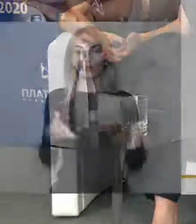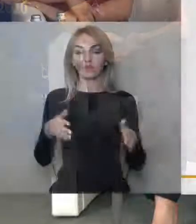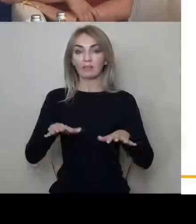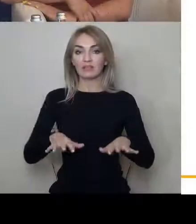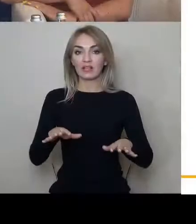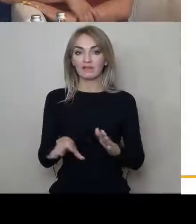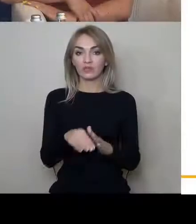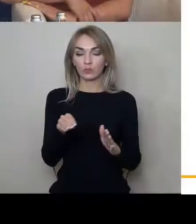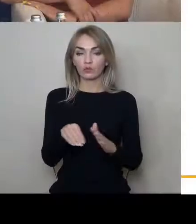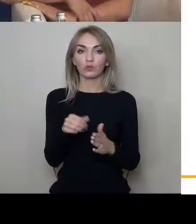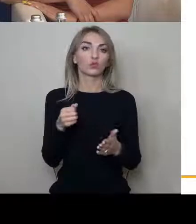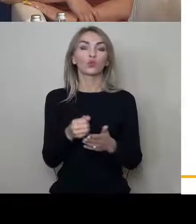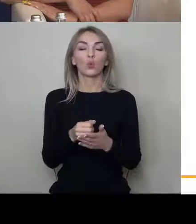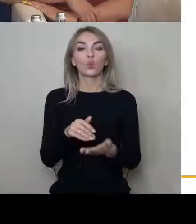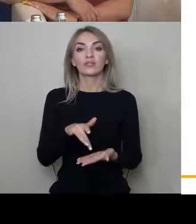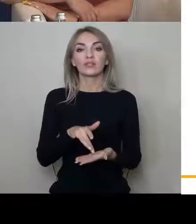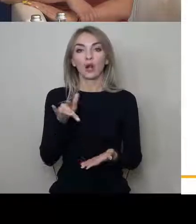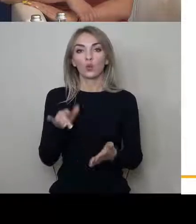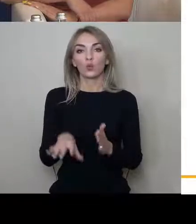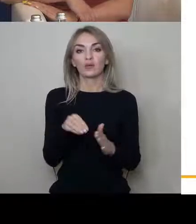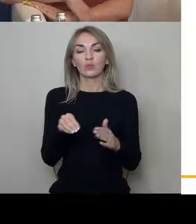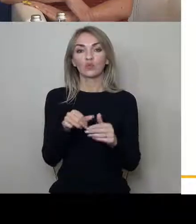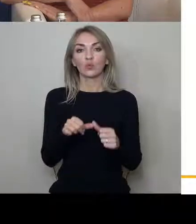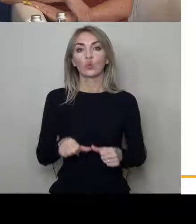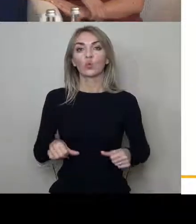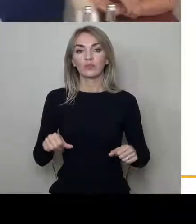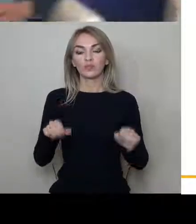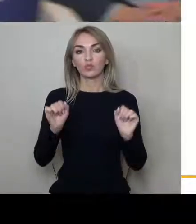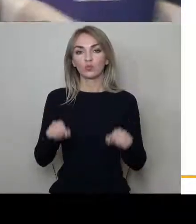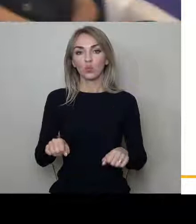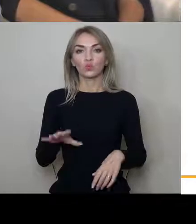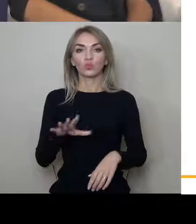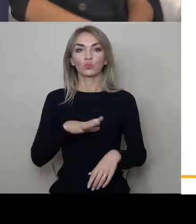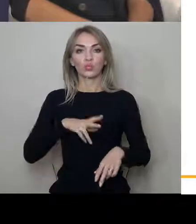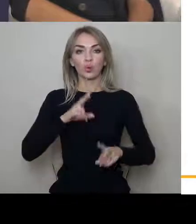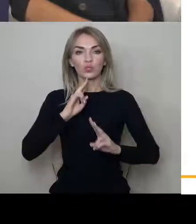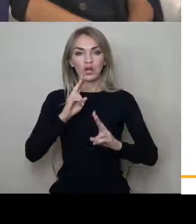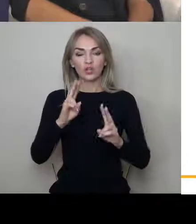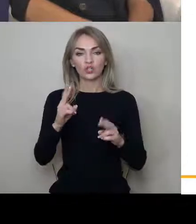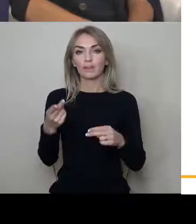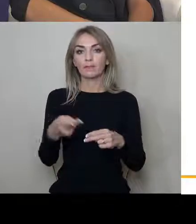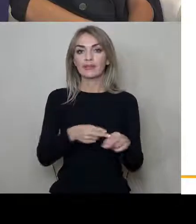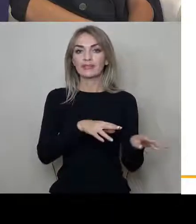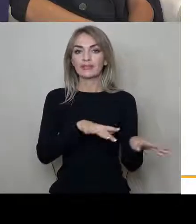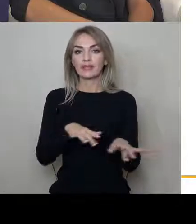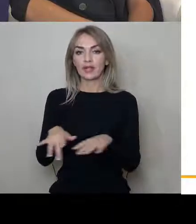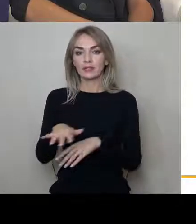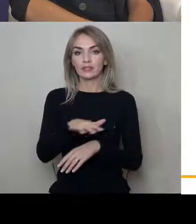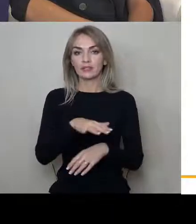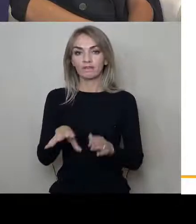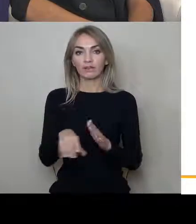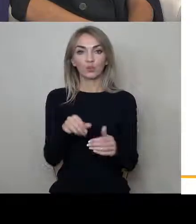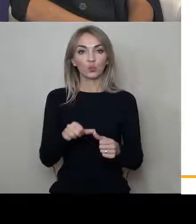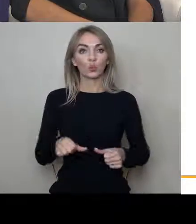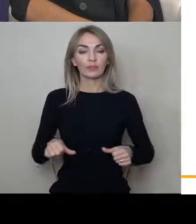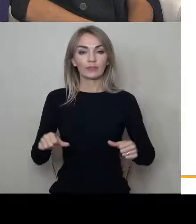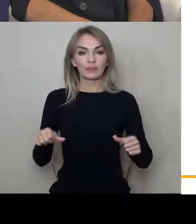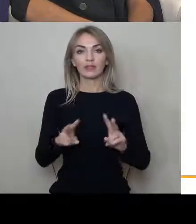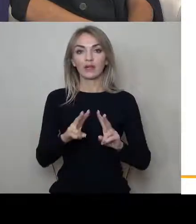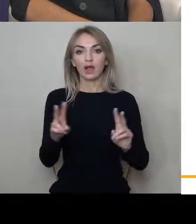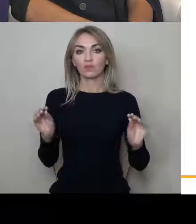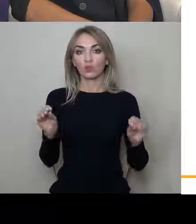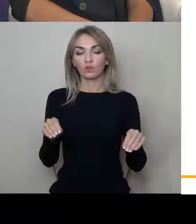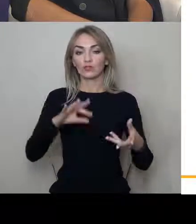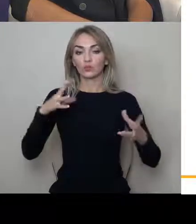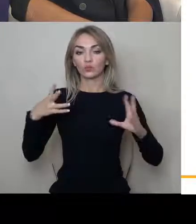submitted complaints. Talking about the election commissions, it's only inaction of TSCs that can be